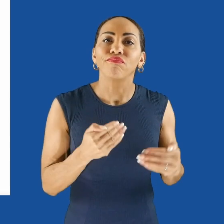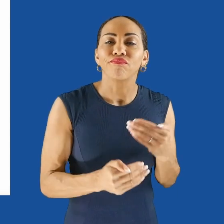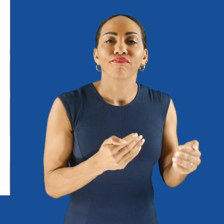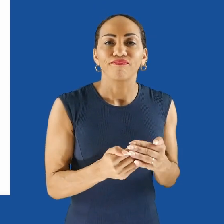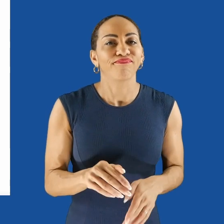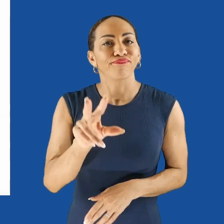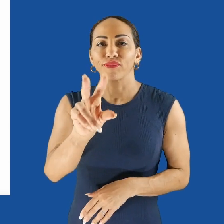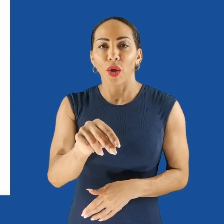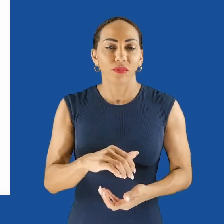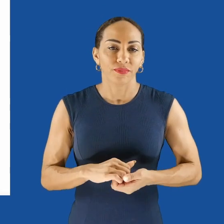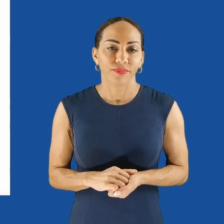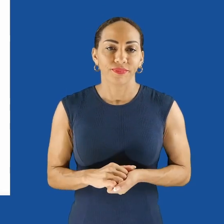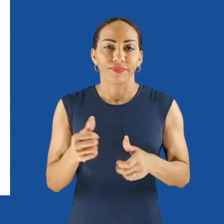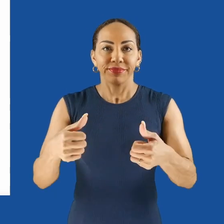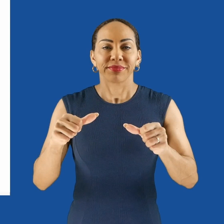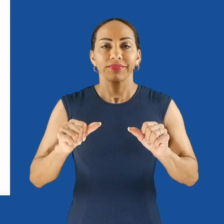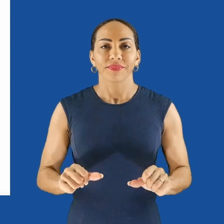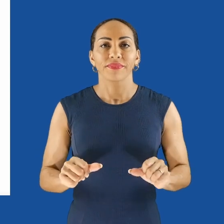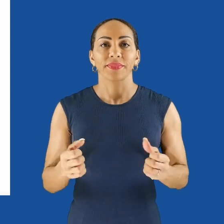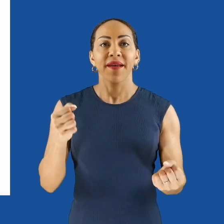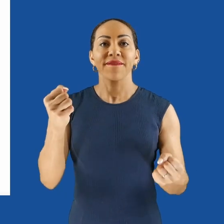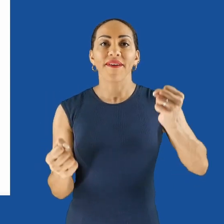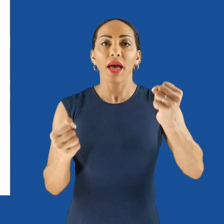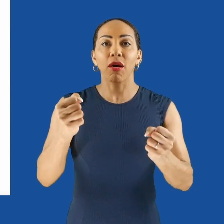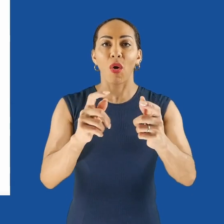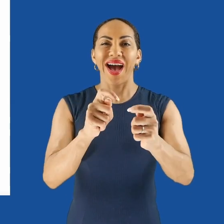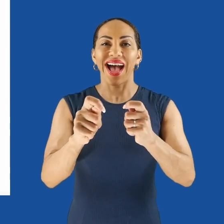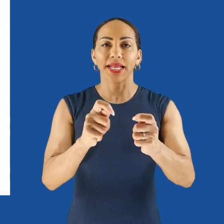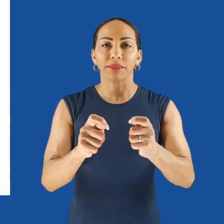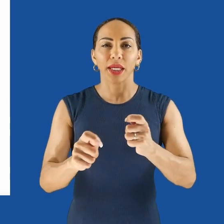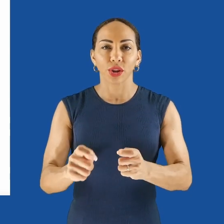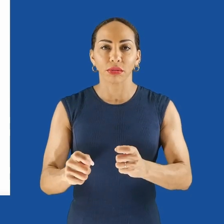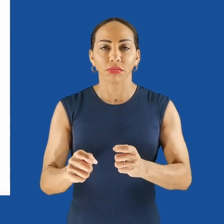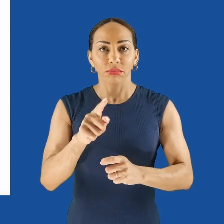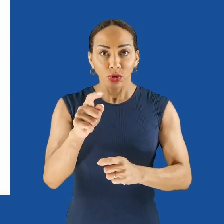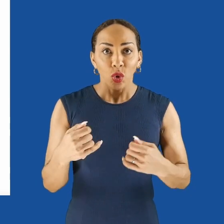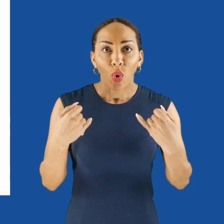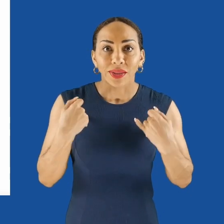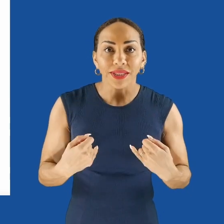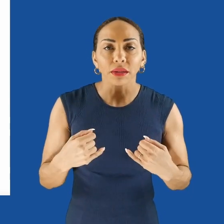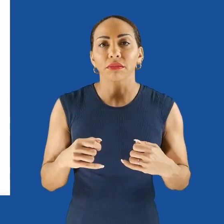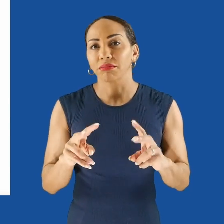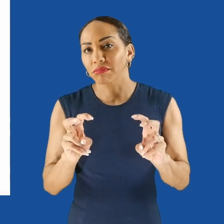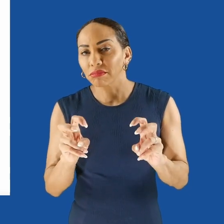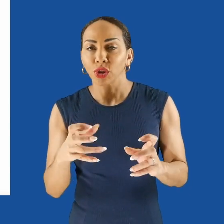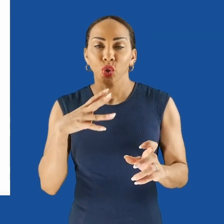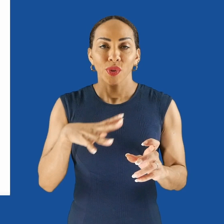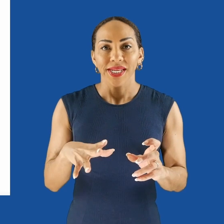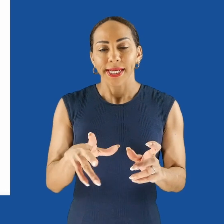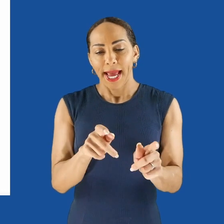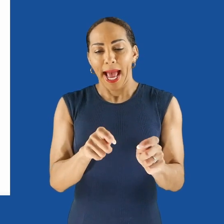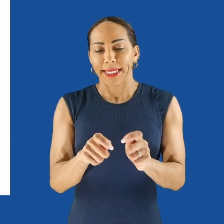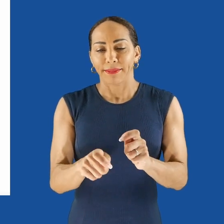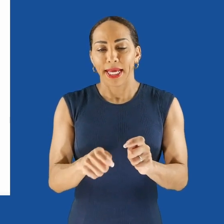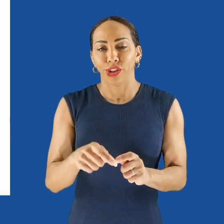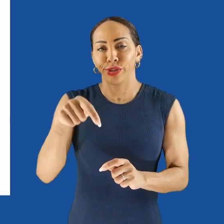Scrolling down to the next section, adaptations to a vehicle. Does your condition mean that you need adaptations to the